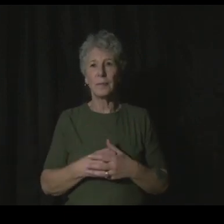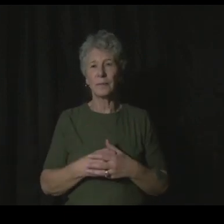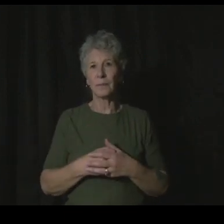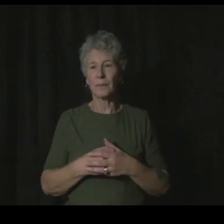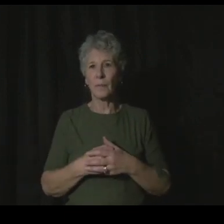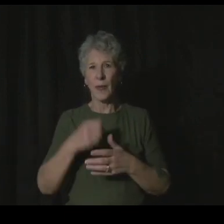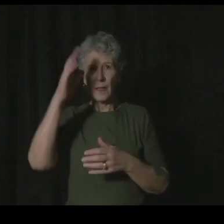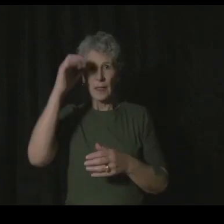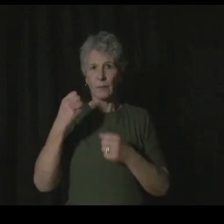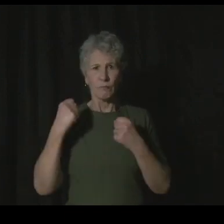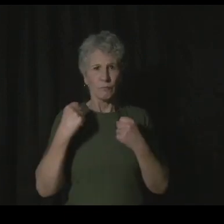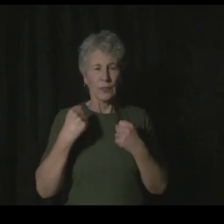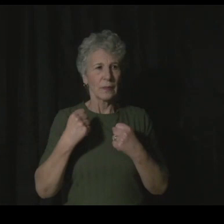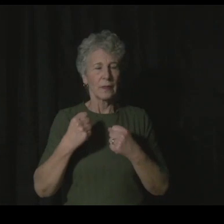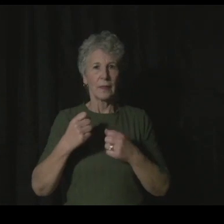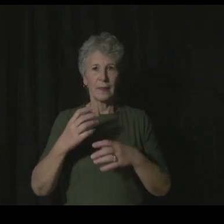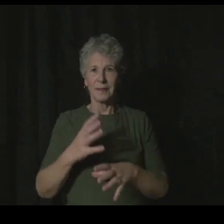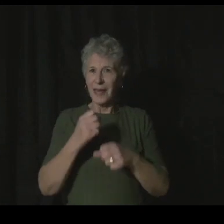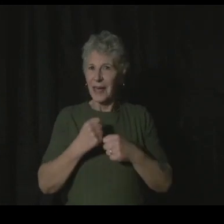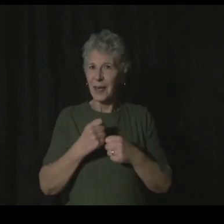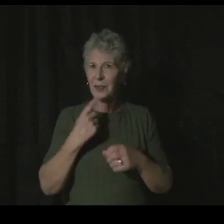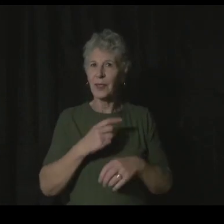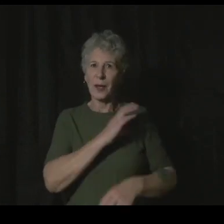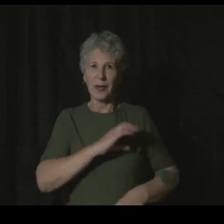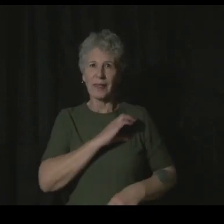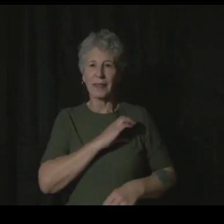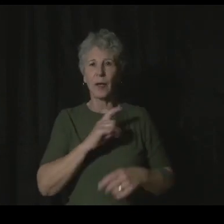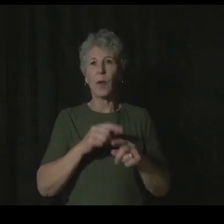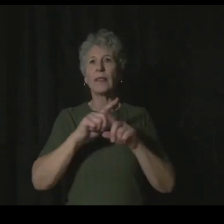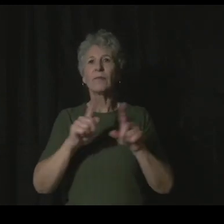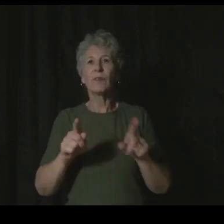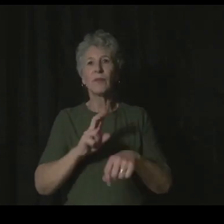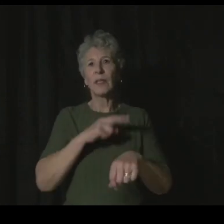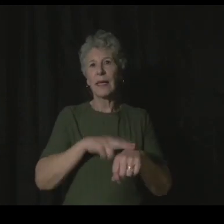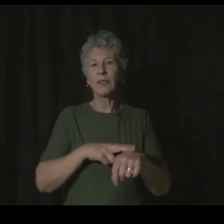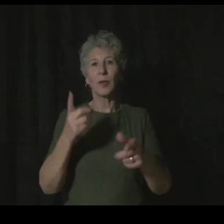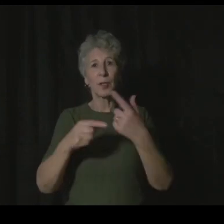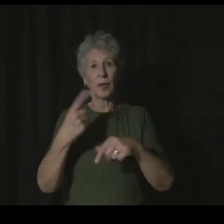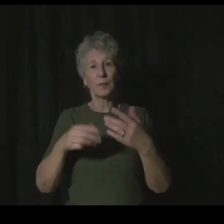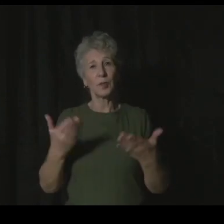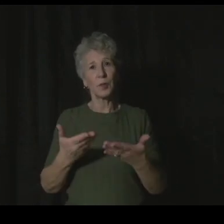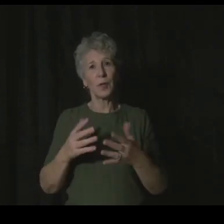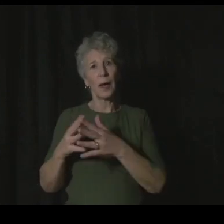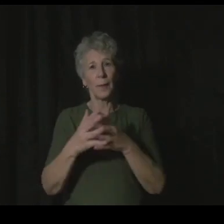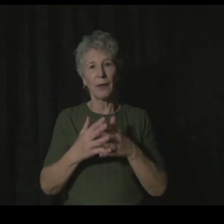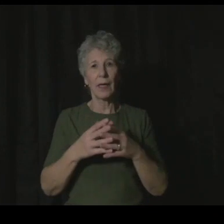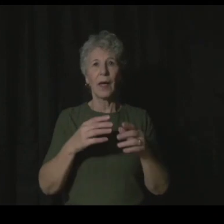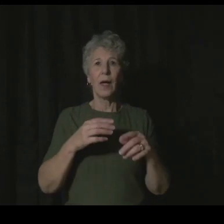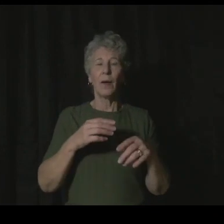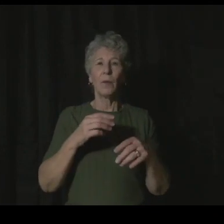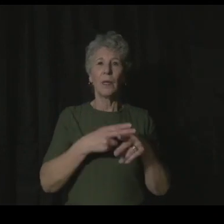their characteristics. When different nationalities come to America, we call them, you know,